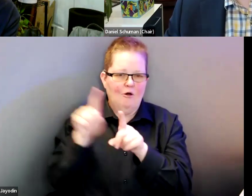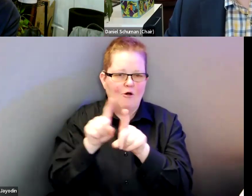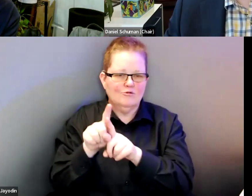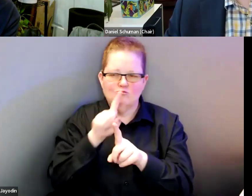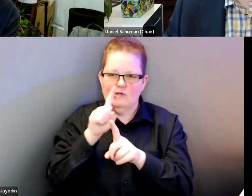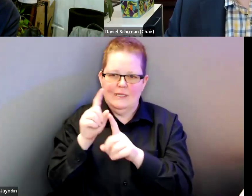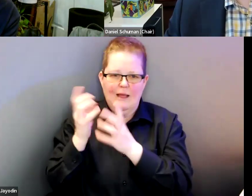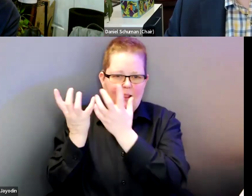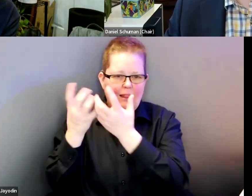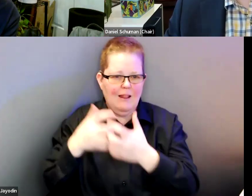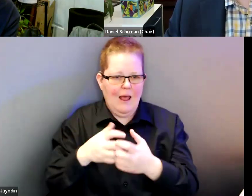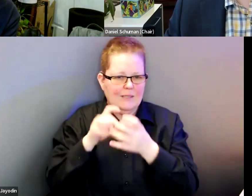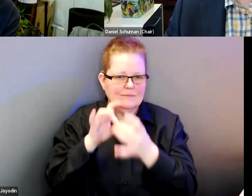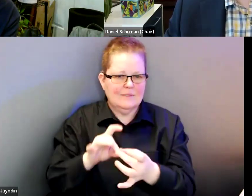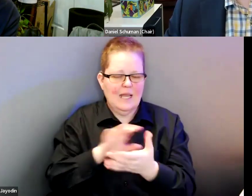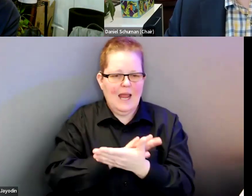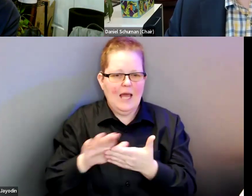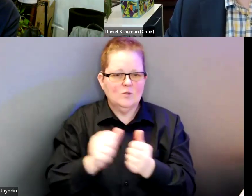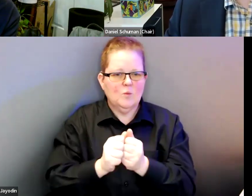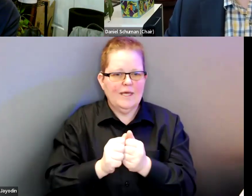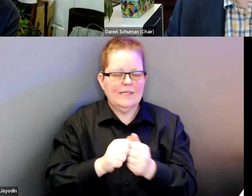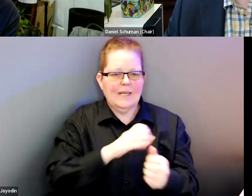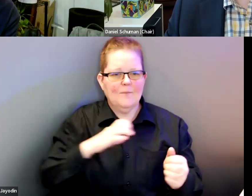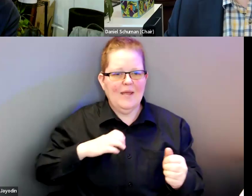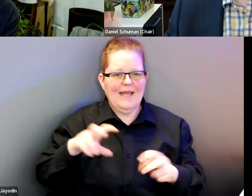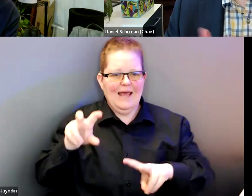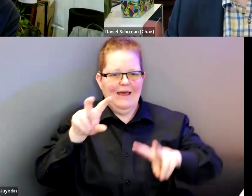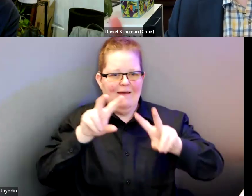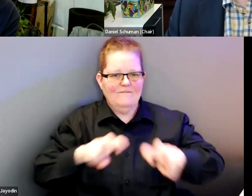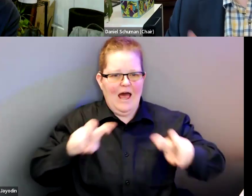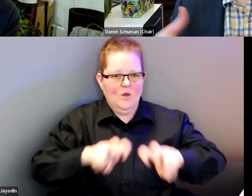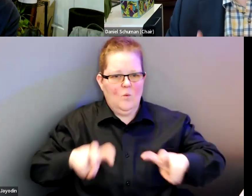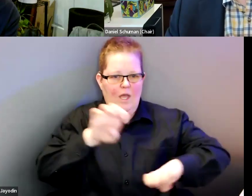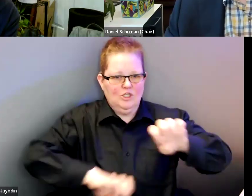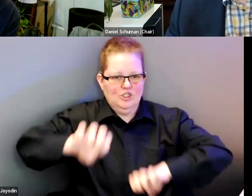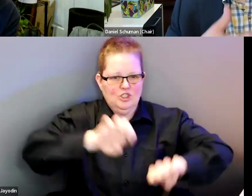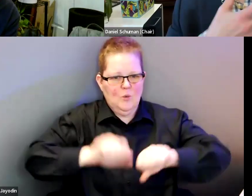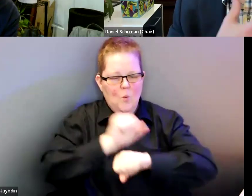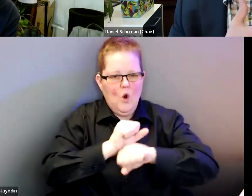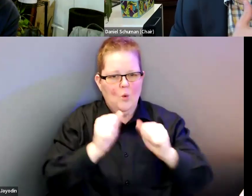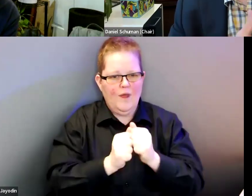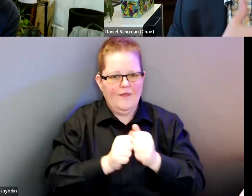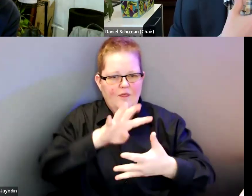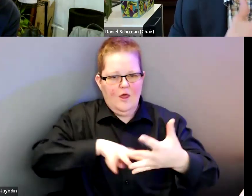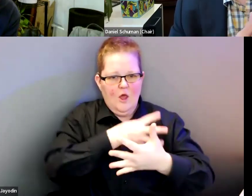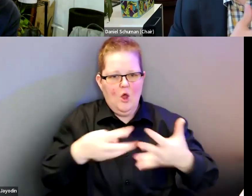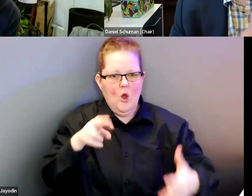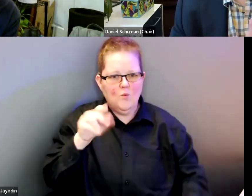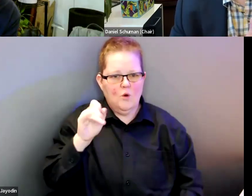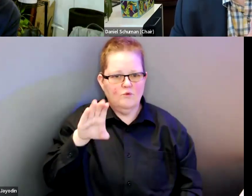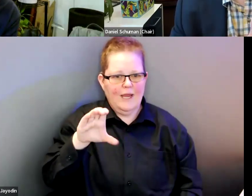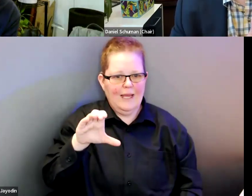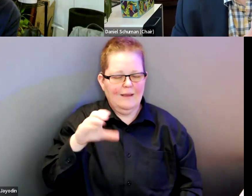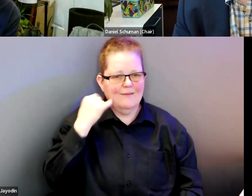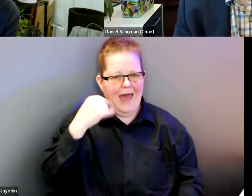the committee evaluation work, like what the rubric is. Like those two things, it seems like as you think about the rubric, that's very